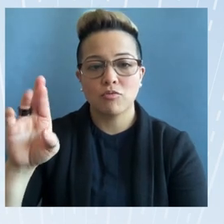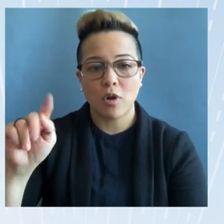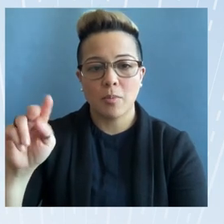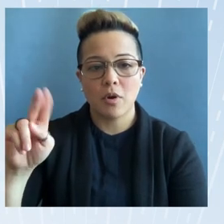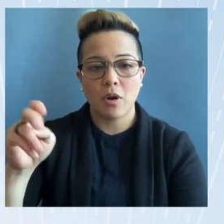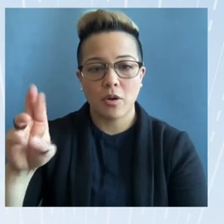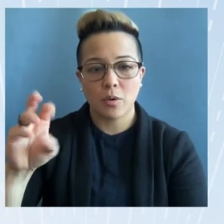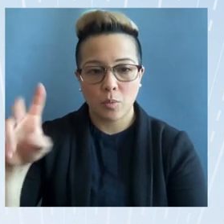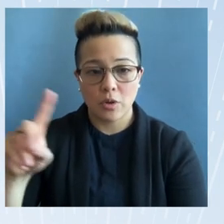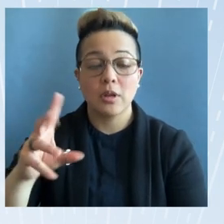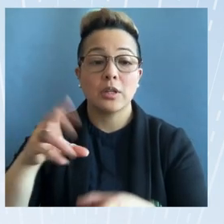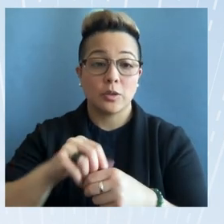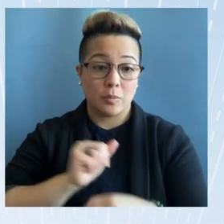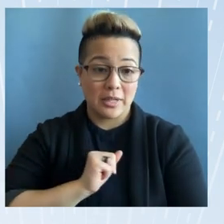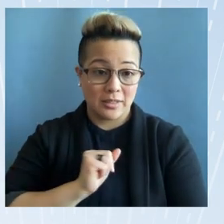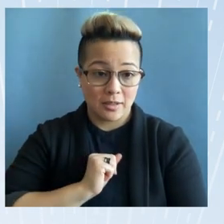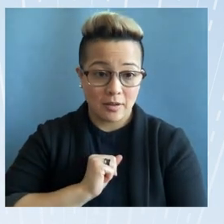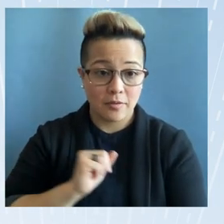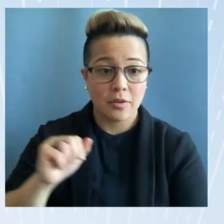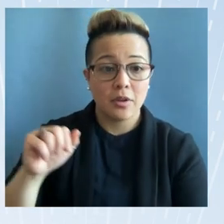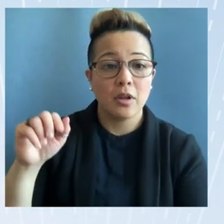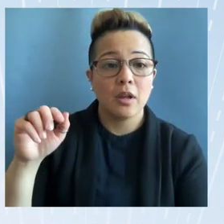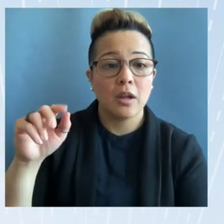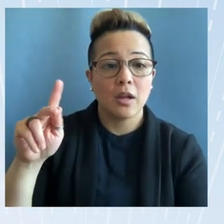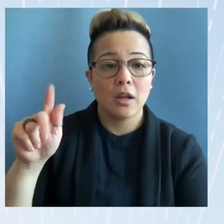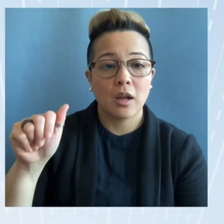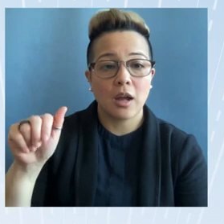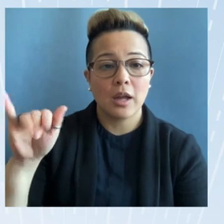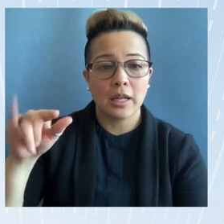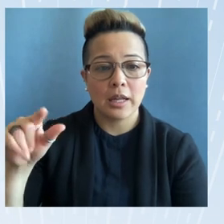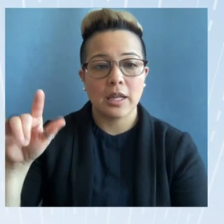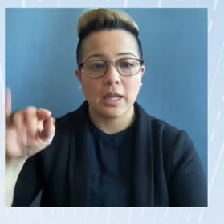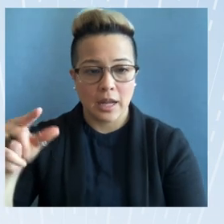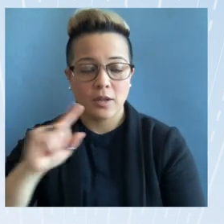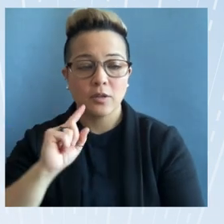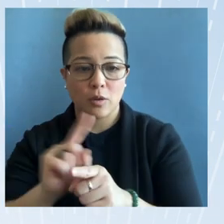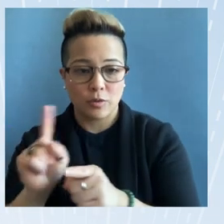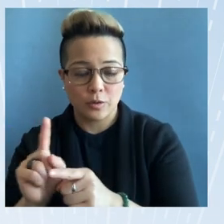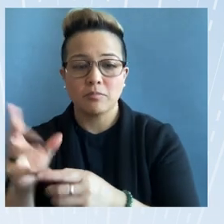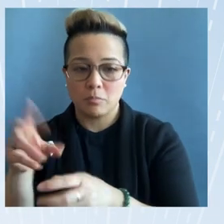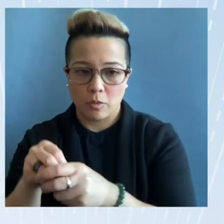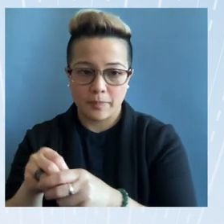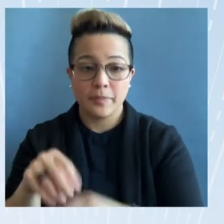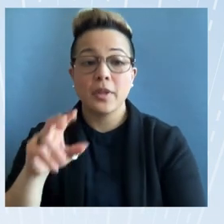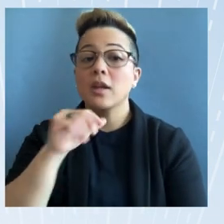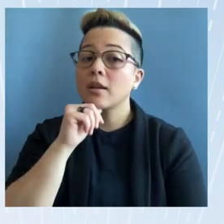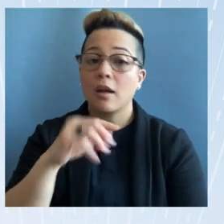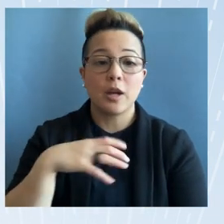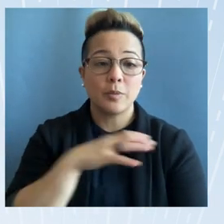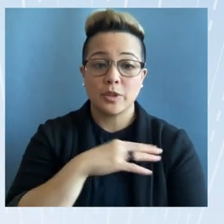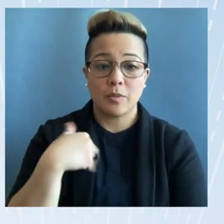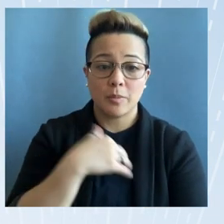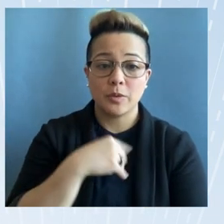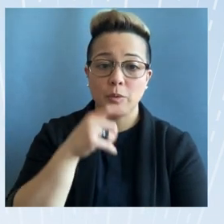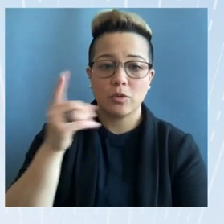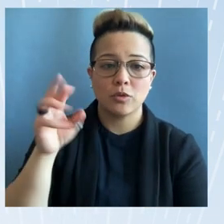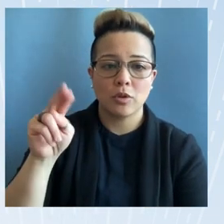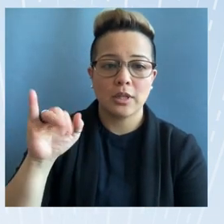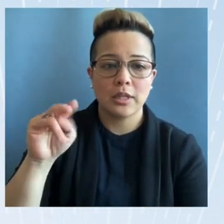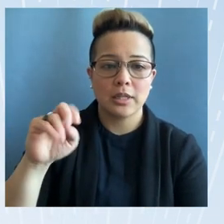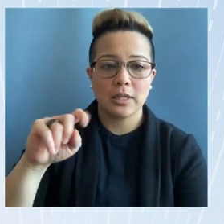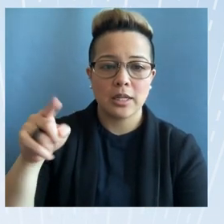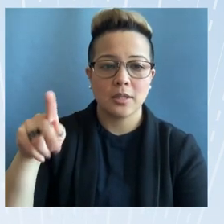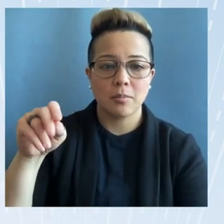to myself, Kai-Ying Yang is also a member. The non-commissioned members are Dr. Nines Ponce and Dr. Joseph